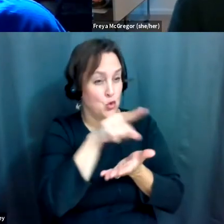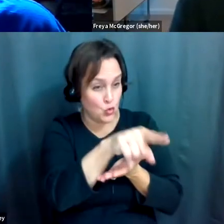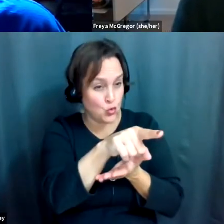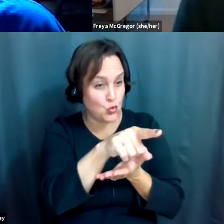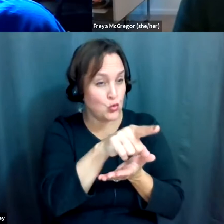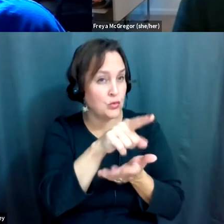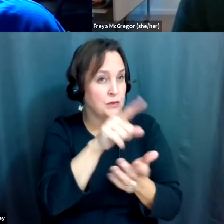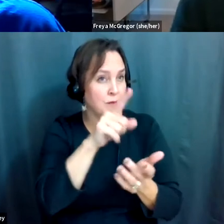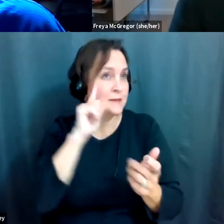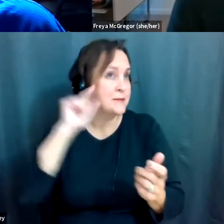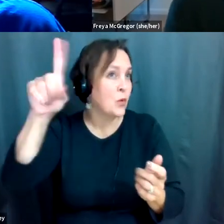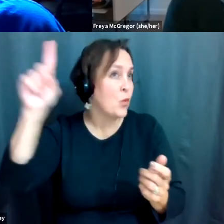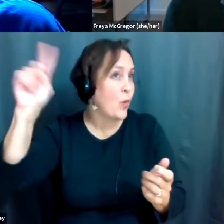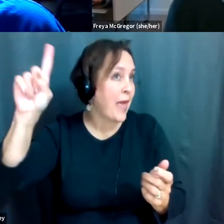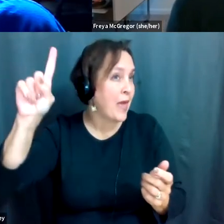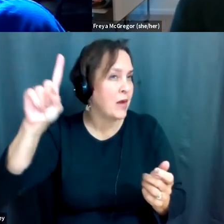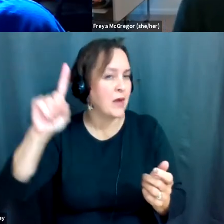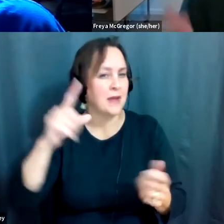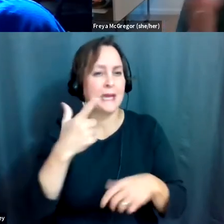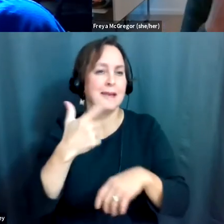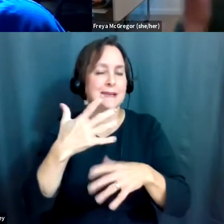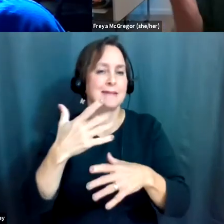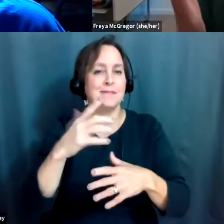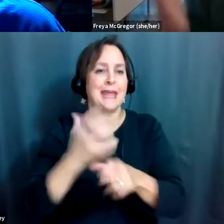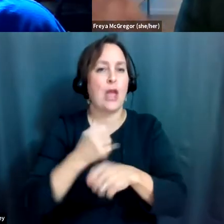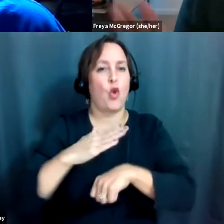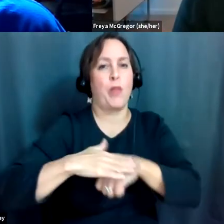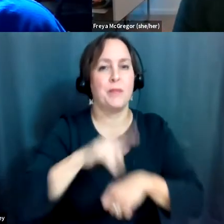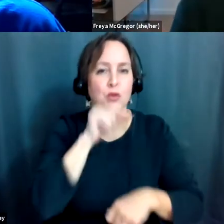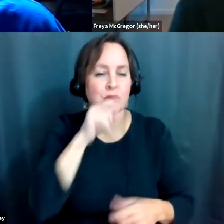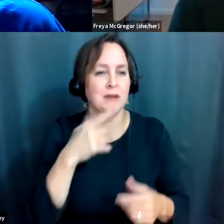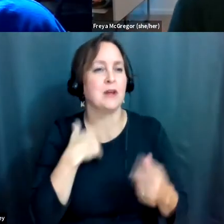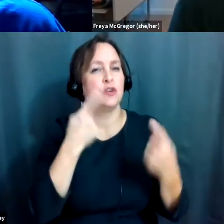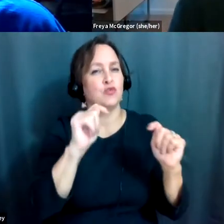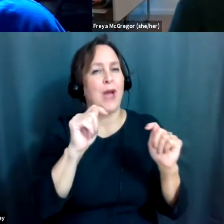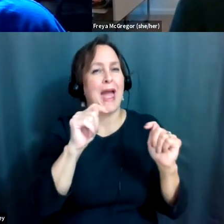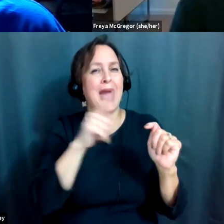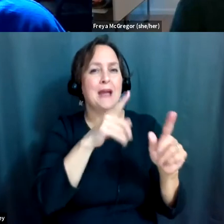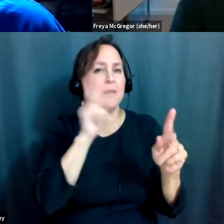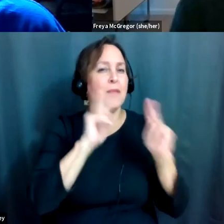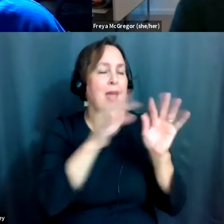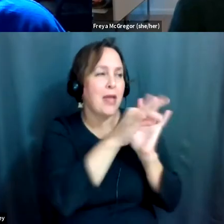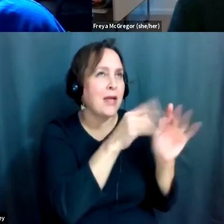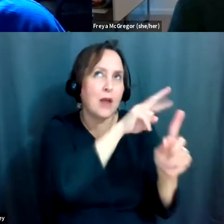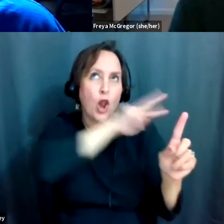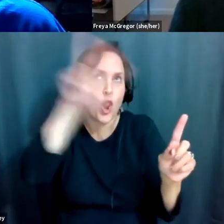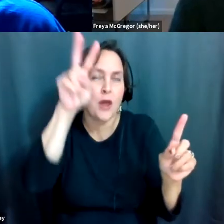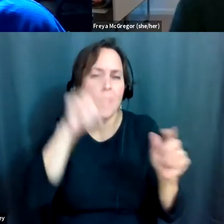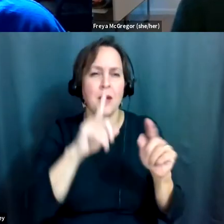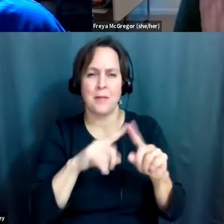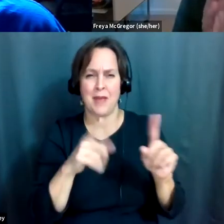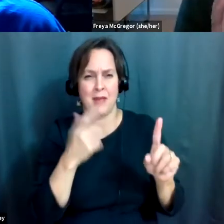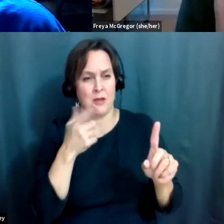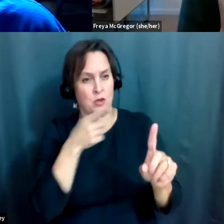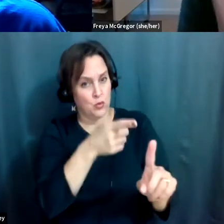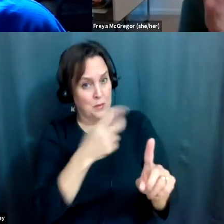sighted people talk about helping someone get on a bird, like to direct them visually to that bird, but how would it be helpful for someone to